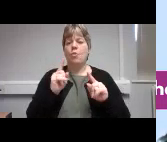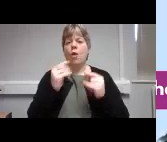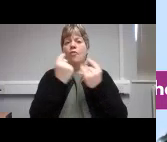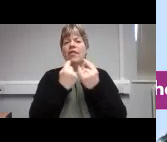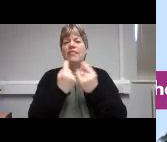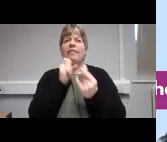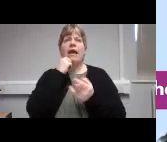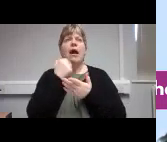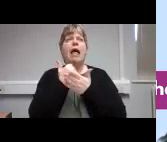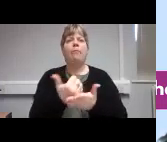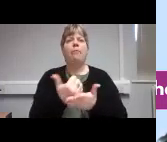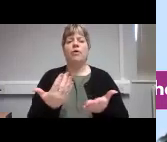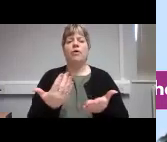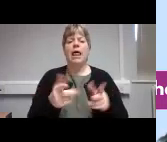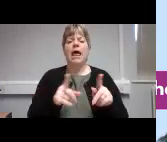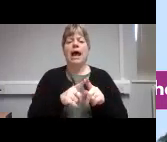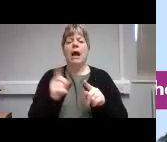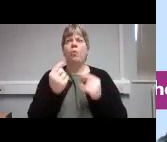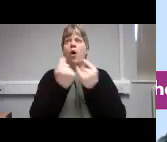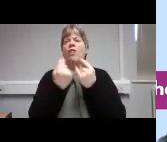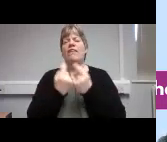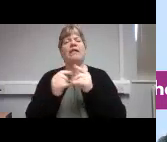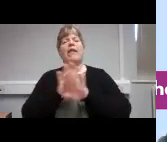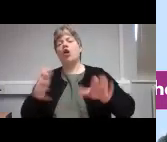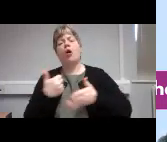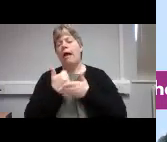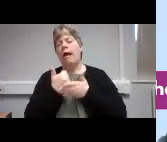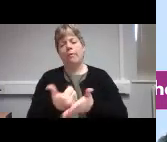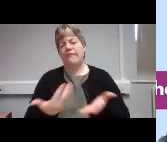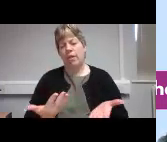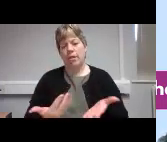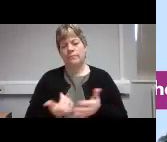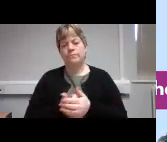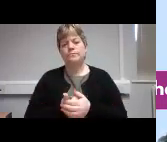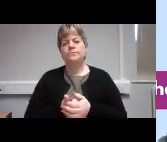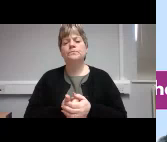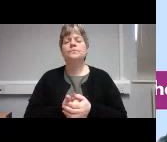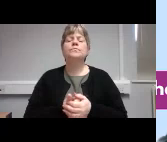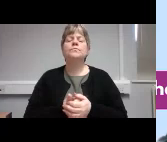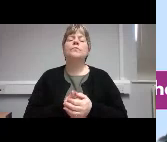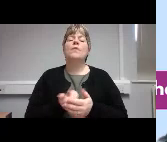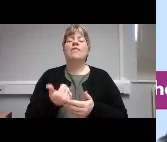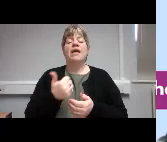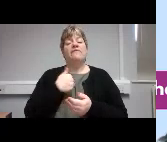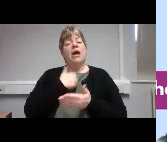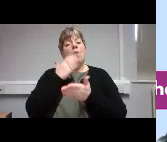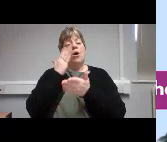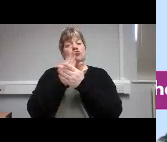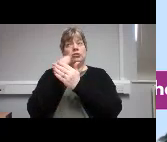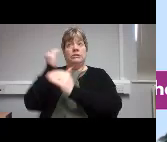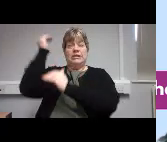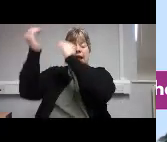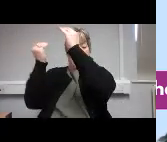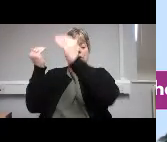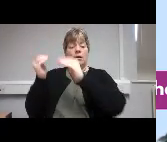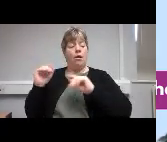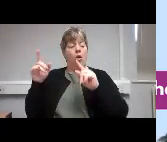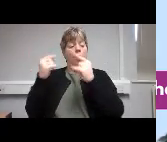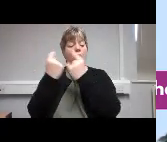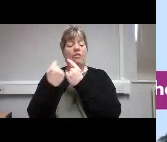that are helpful, and then what are the things that are less helpful. And then for our trusted adults, what are the